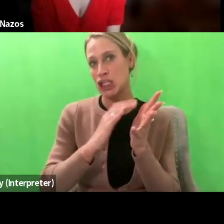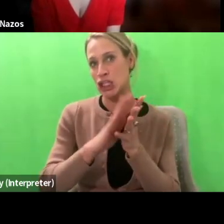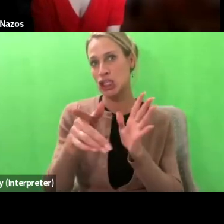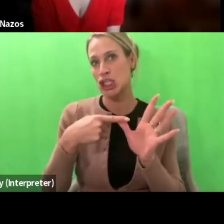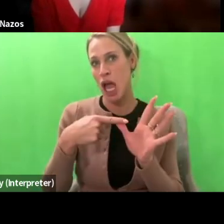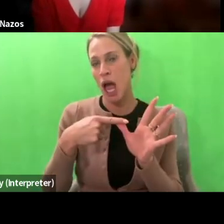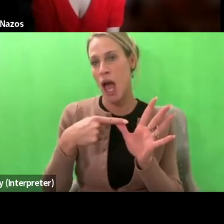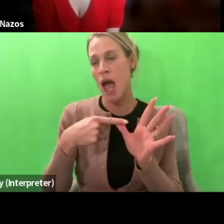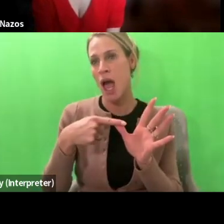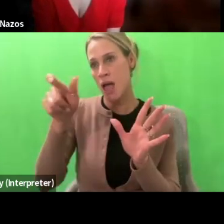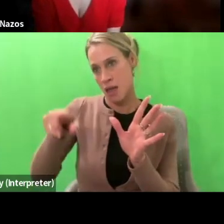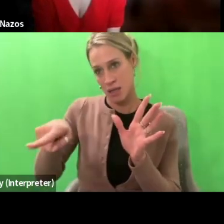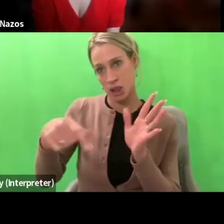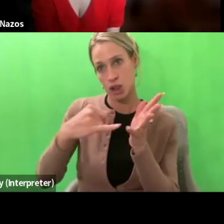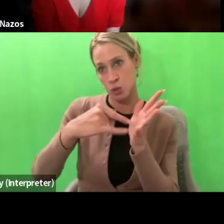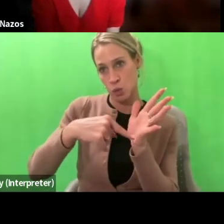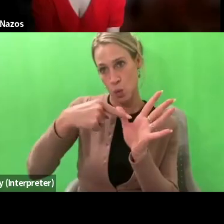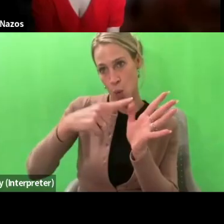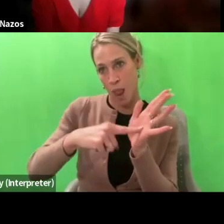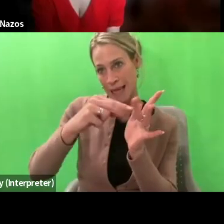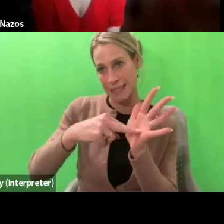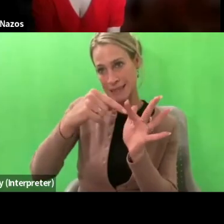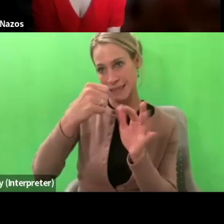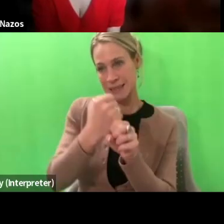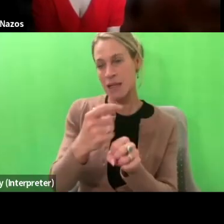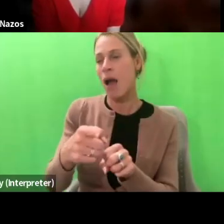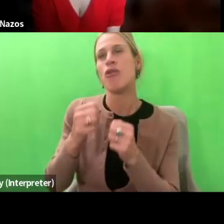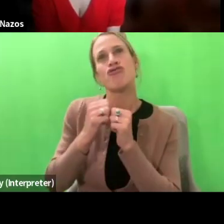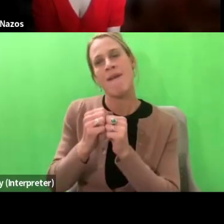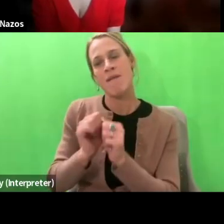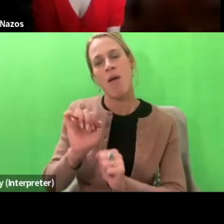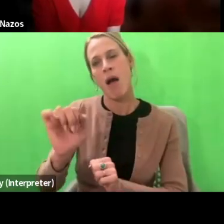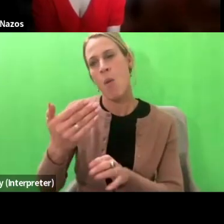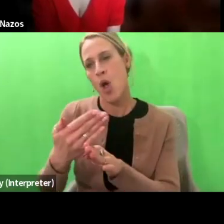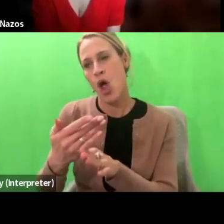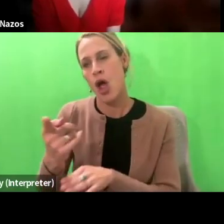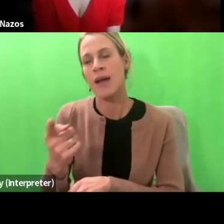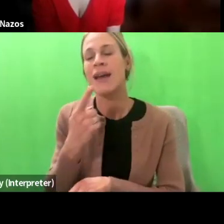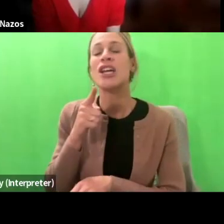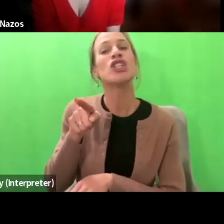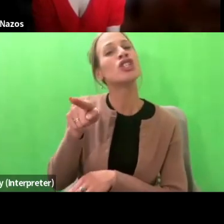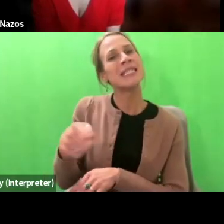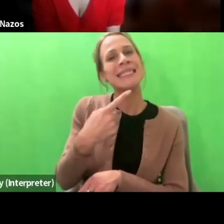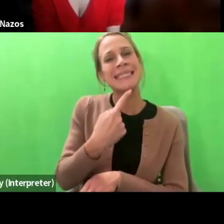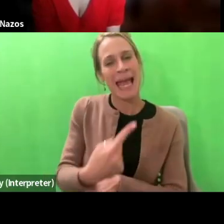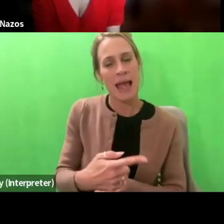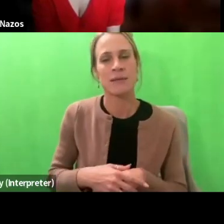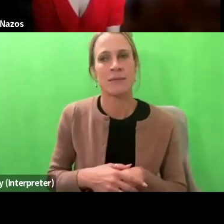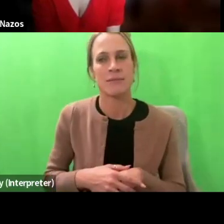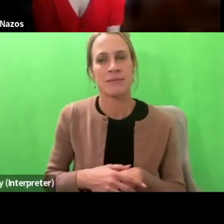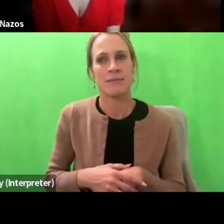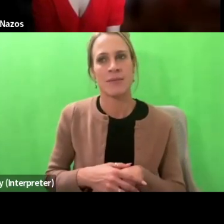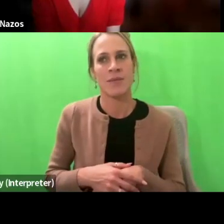will be eternally grateful. And Alicia was the one who said, she didn't